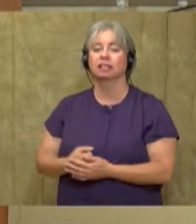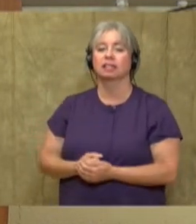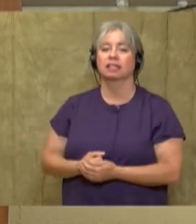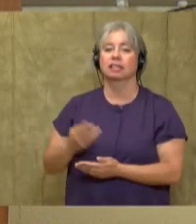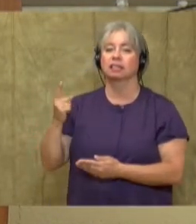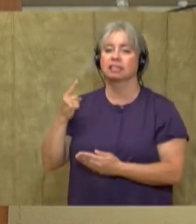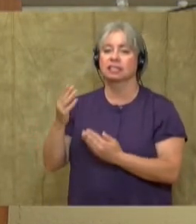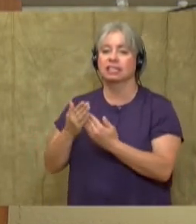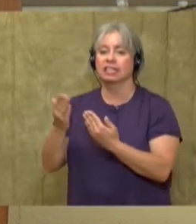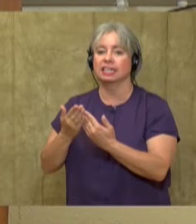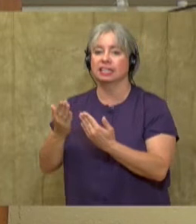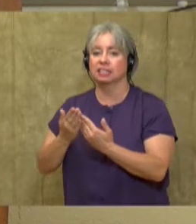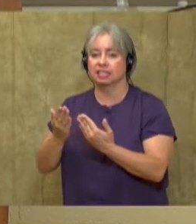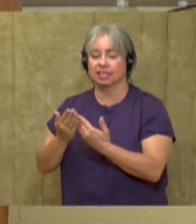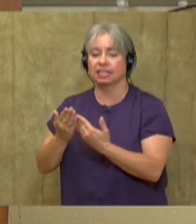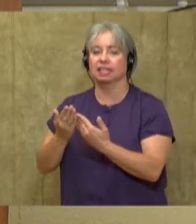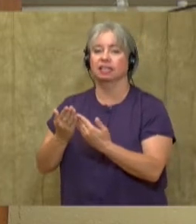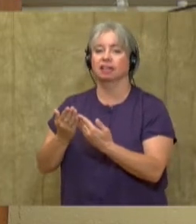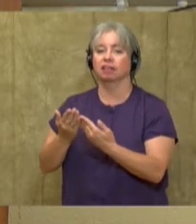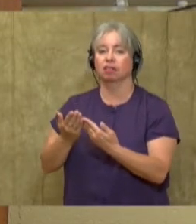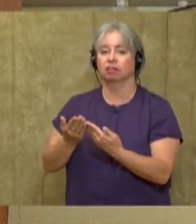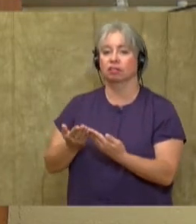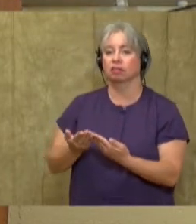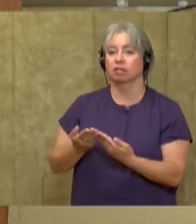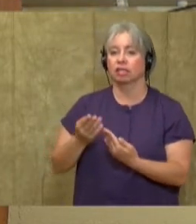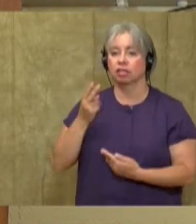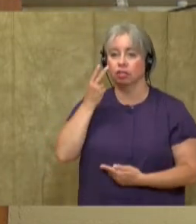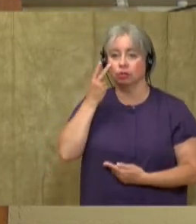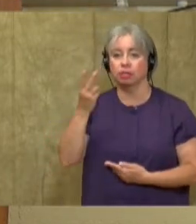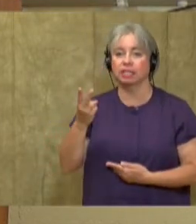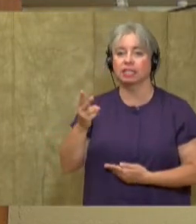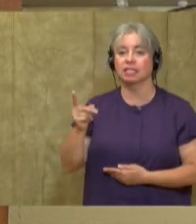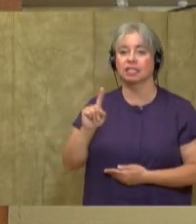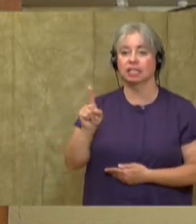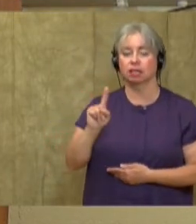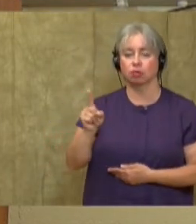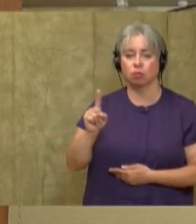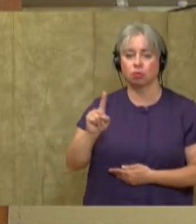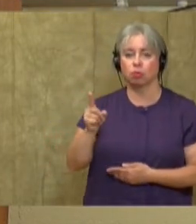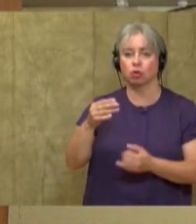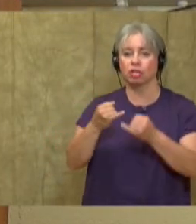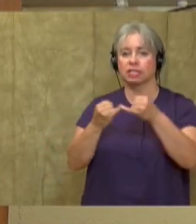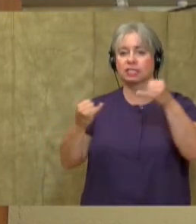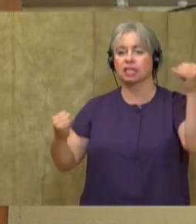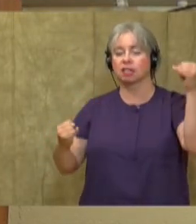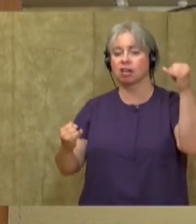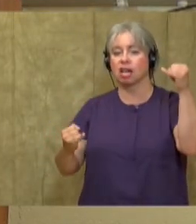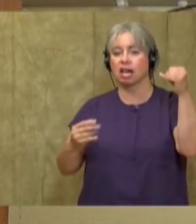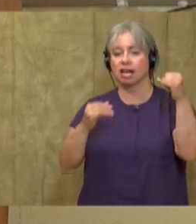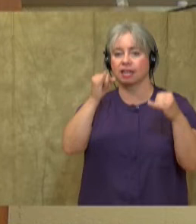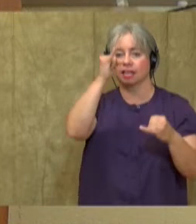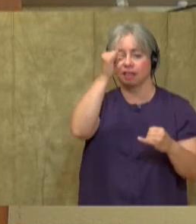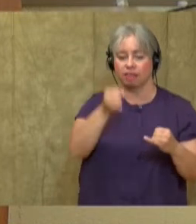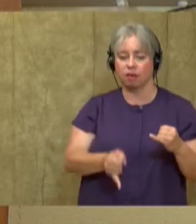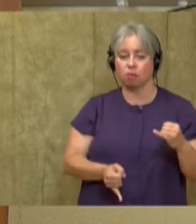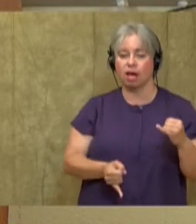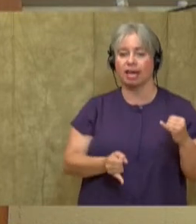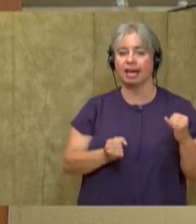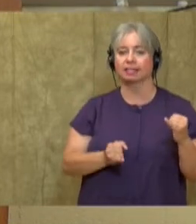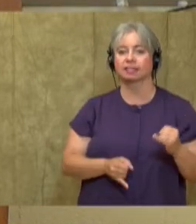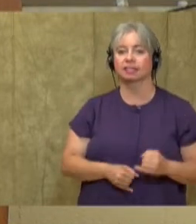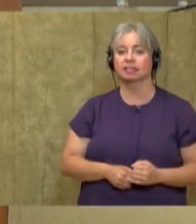have a visual here, because you can just see where does this line hit the